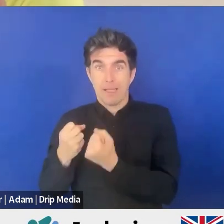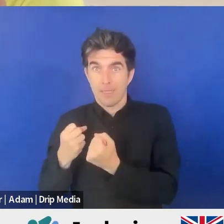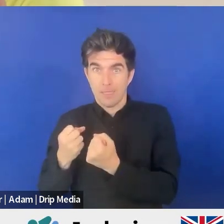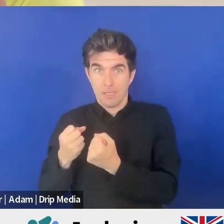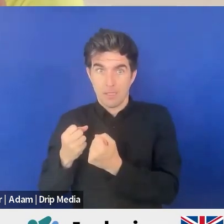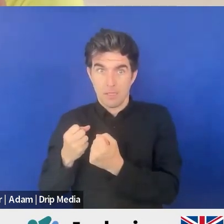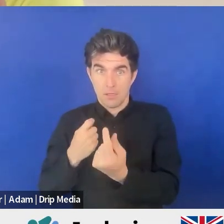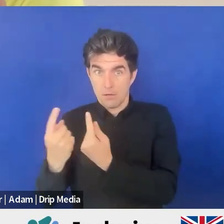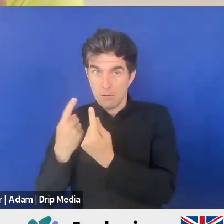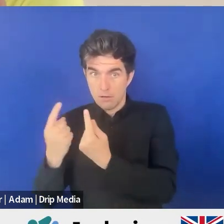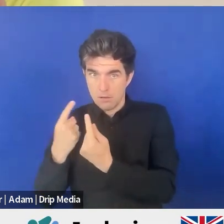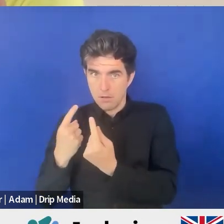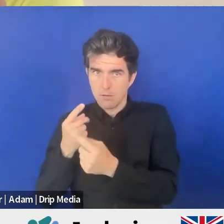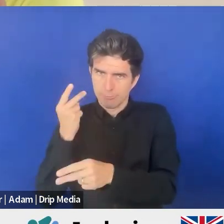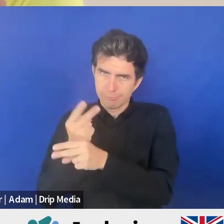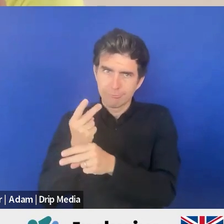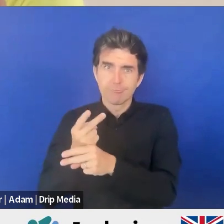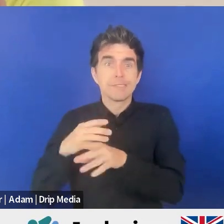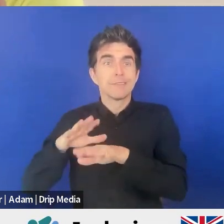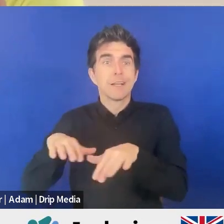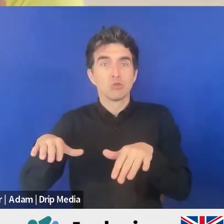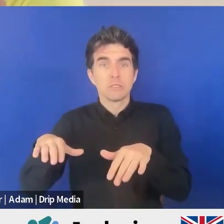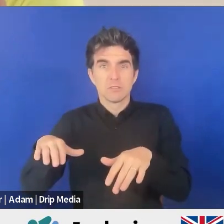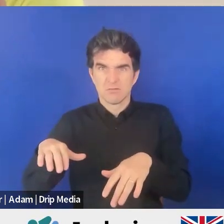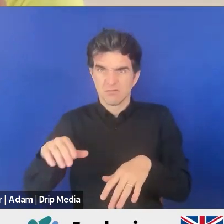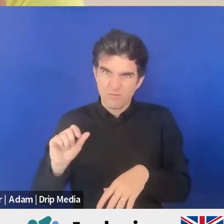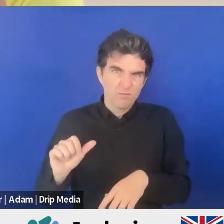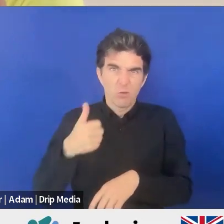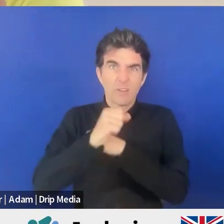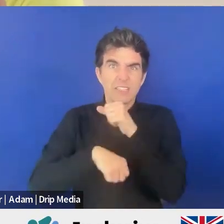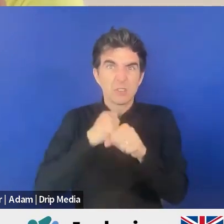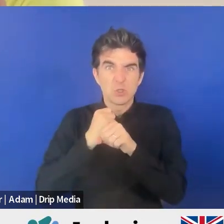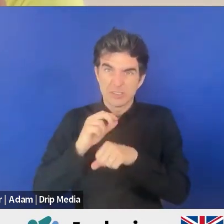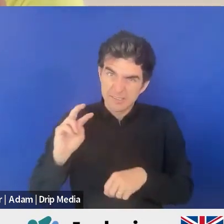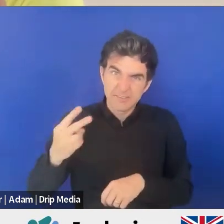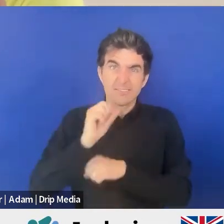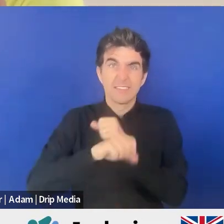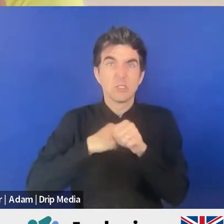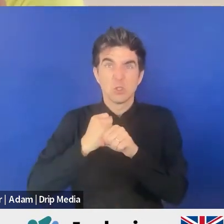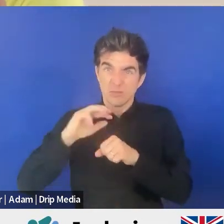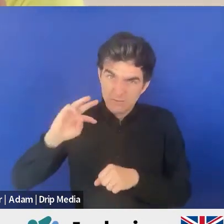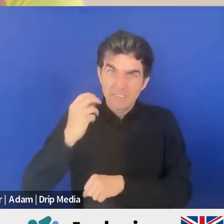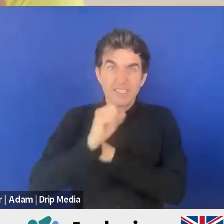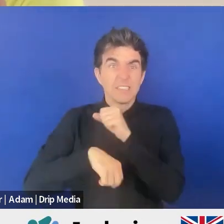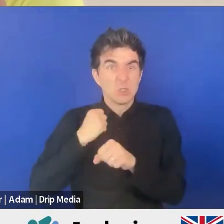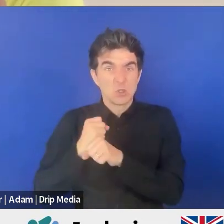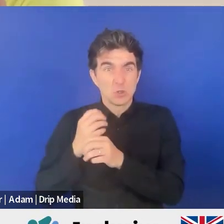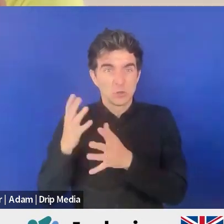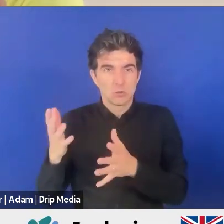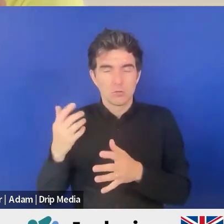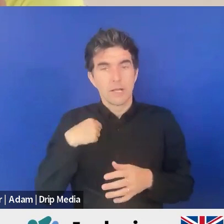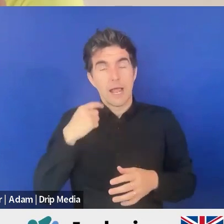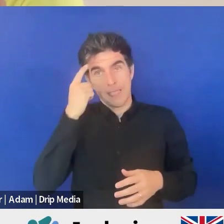children in their first years of life. I mean, a practical issue is I think